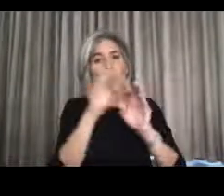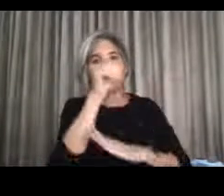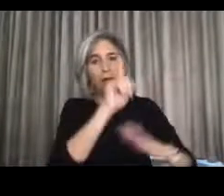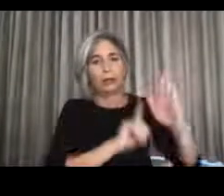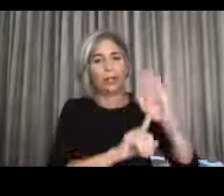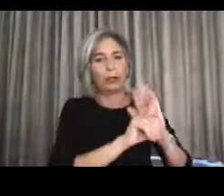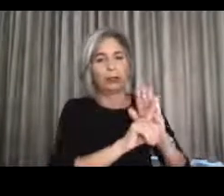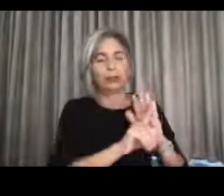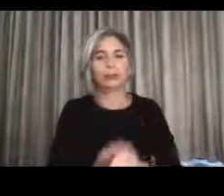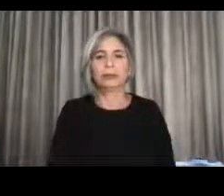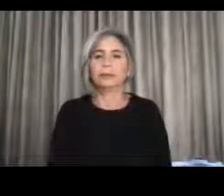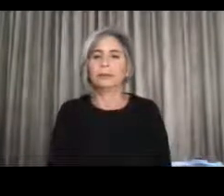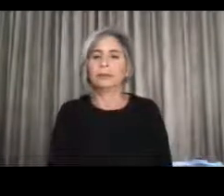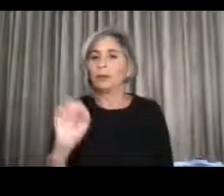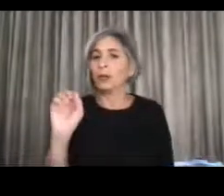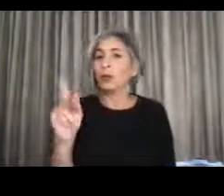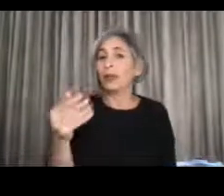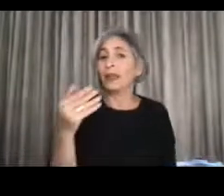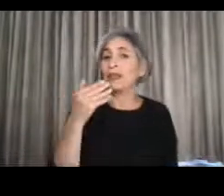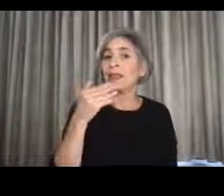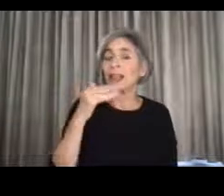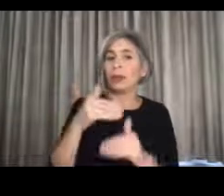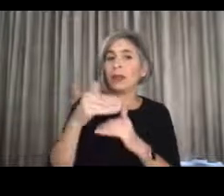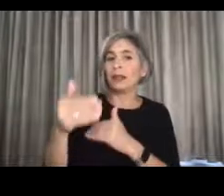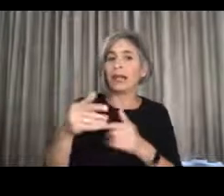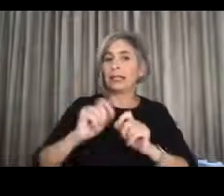Thank you. Let's go ahead with the next slide.